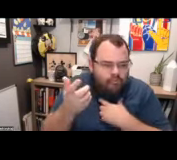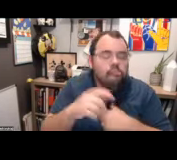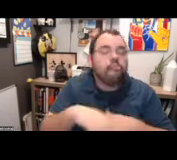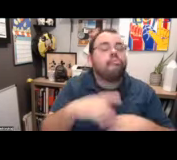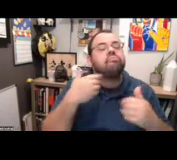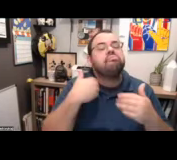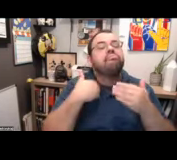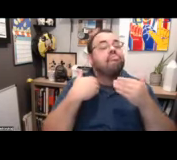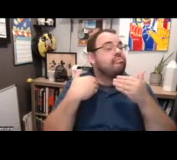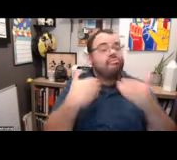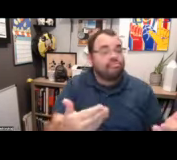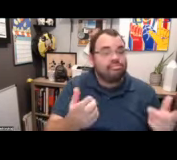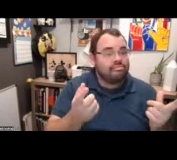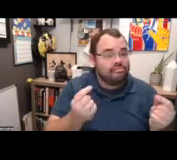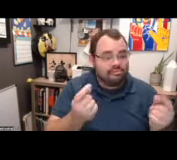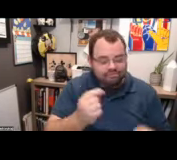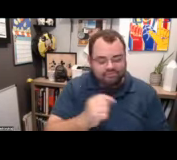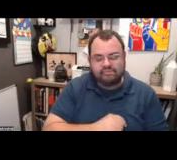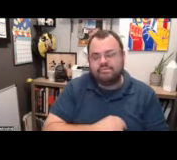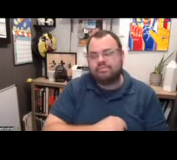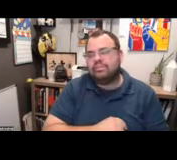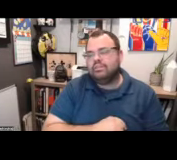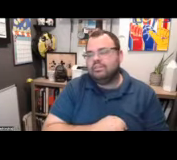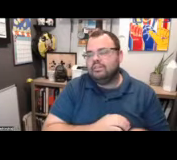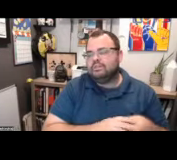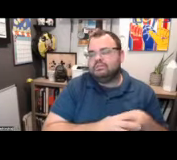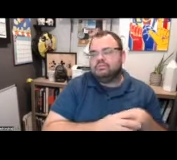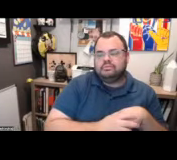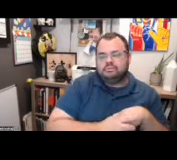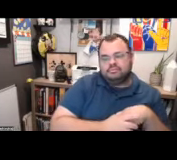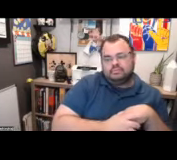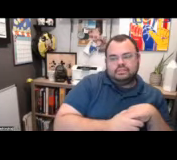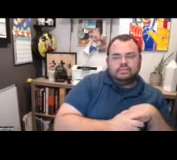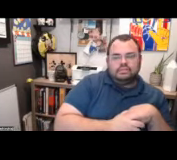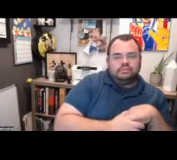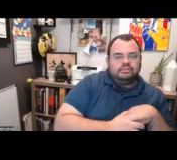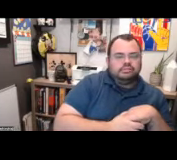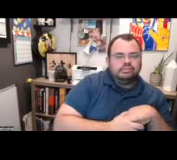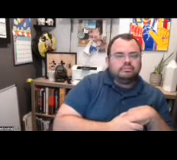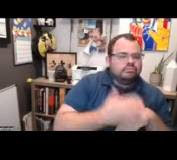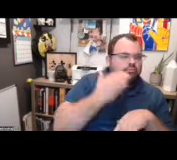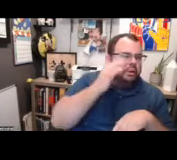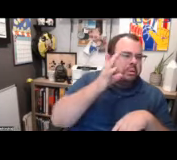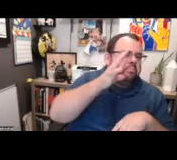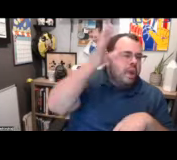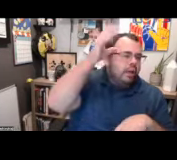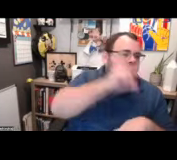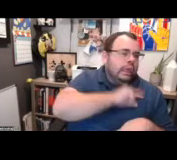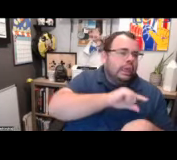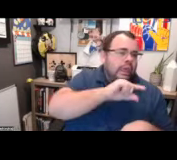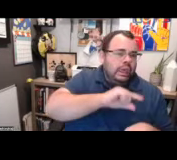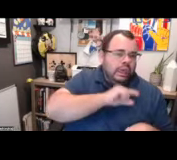but if you did not get sick, then I don't think that's the reason. So then I went ahead and did